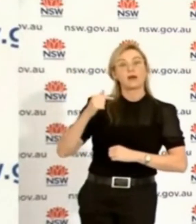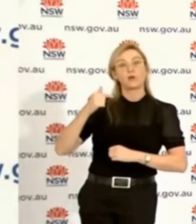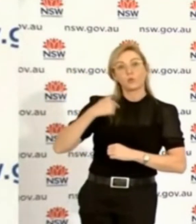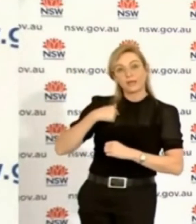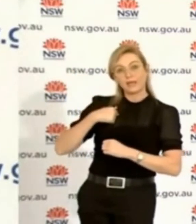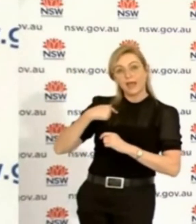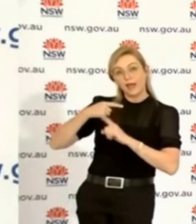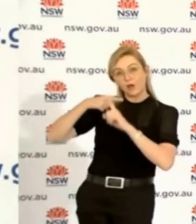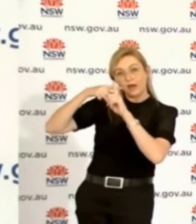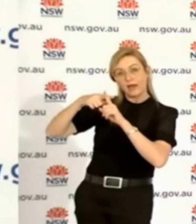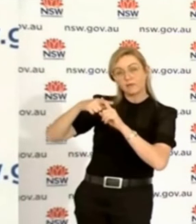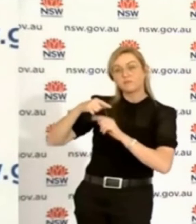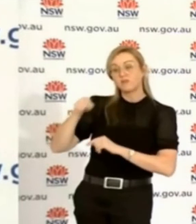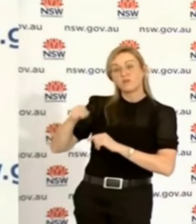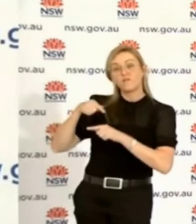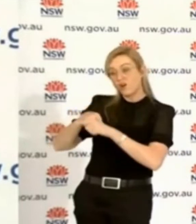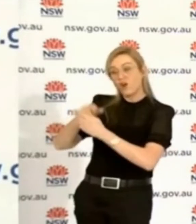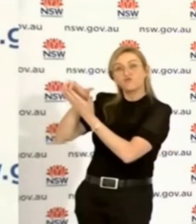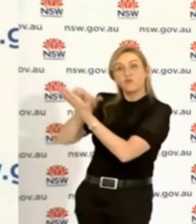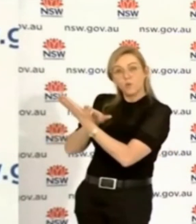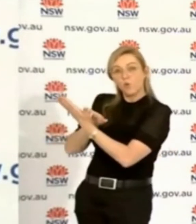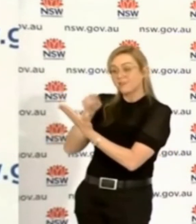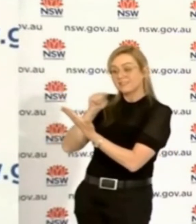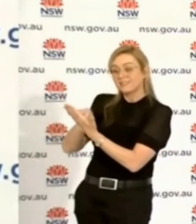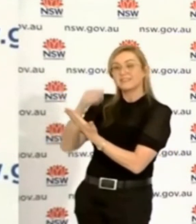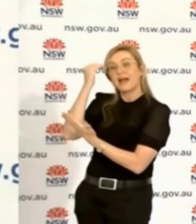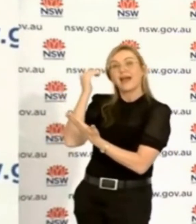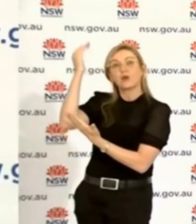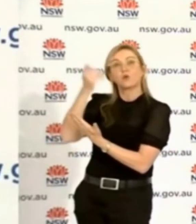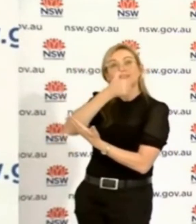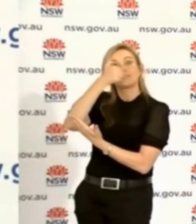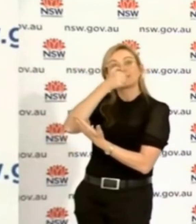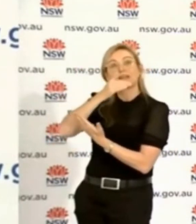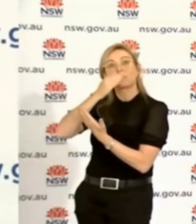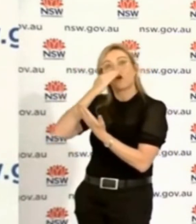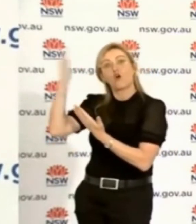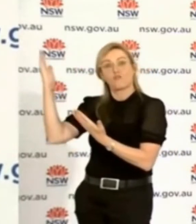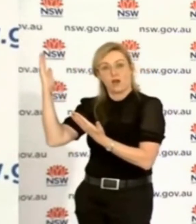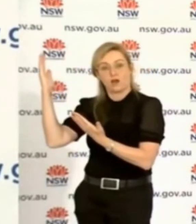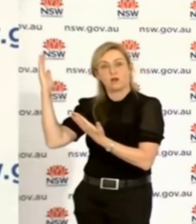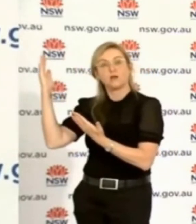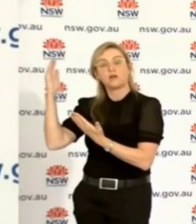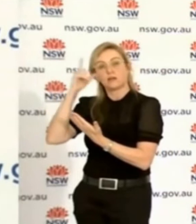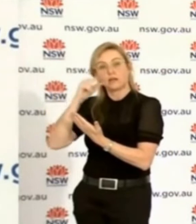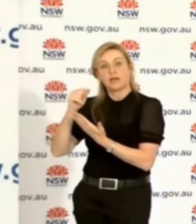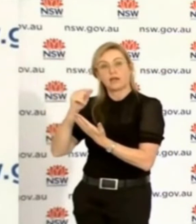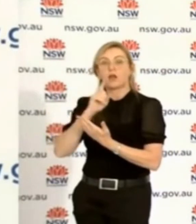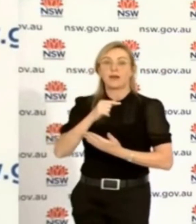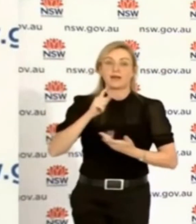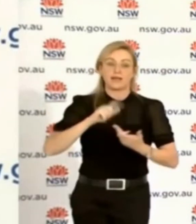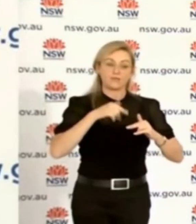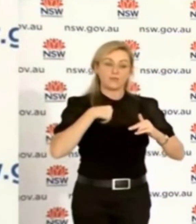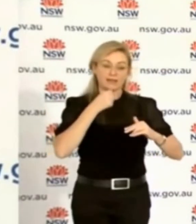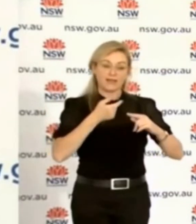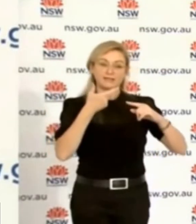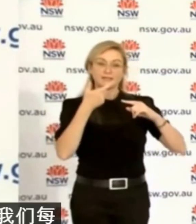report says, is 16 and over, and that's why we've kept it consistent. But it's an absolute bonus if we get first dose rates higher than that, and